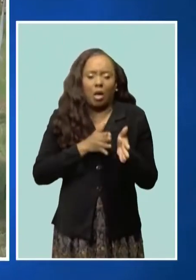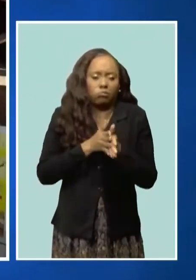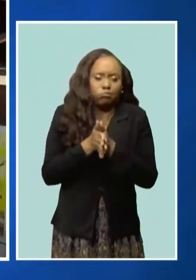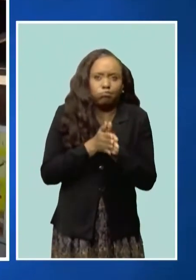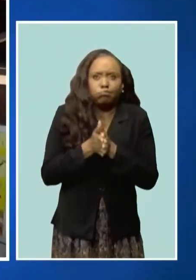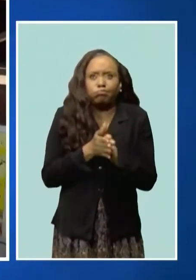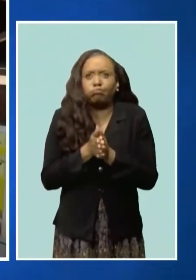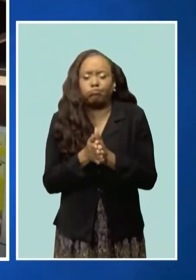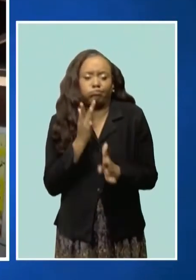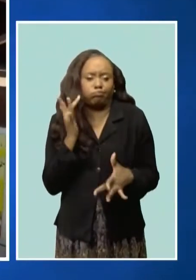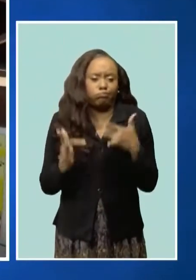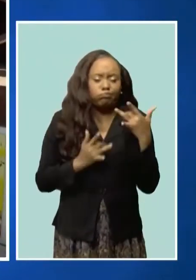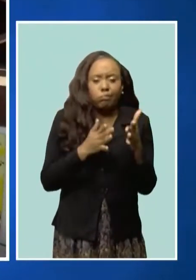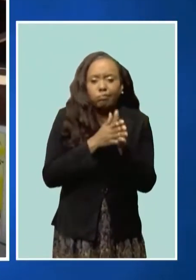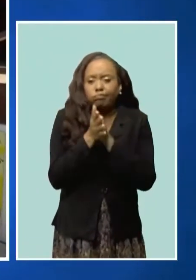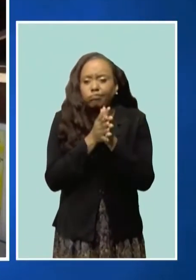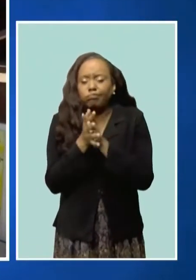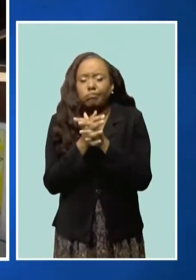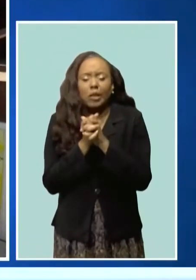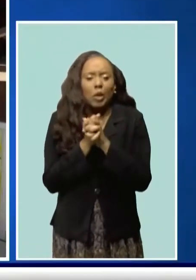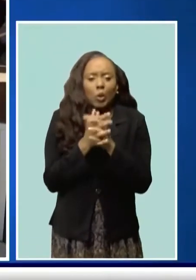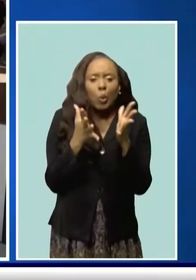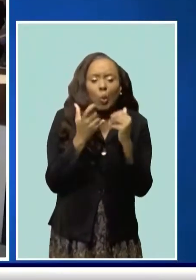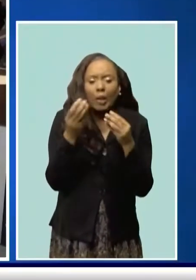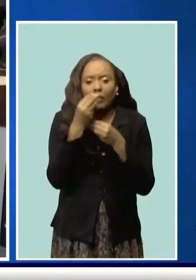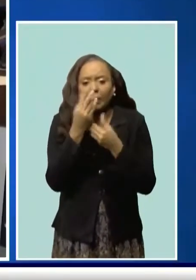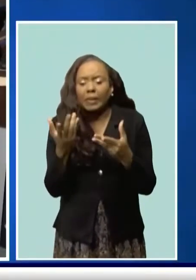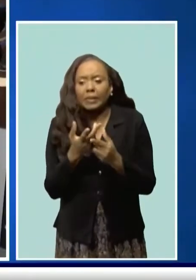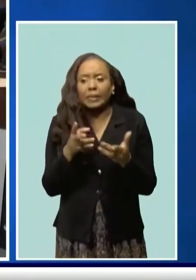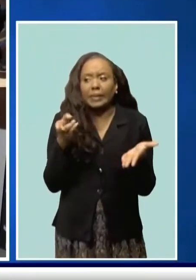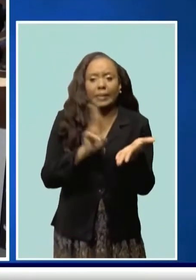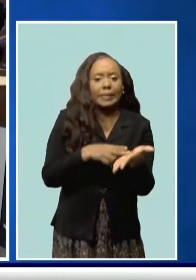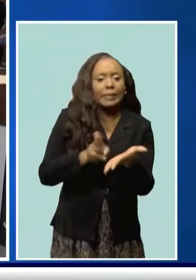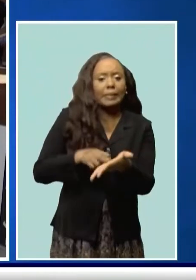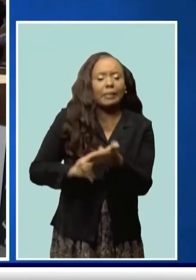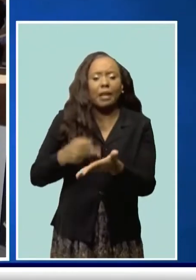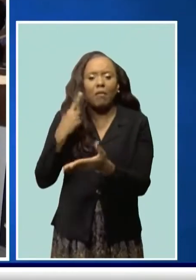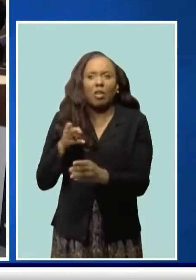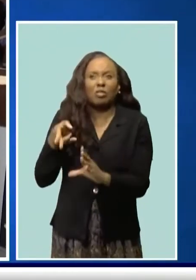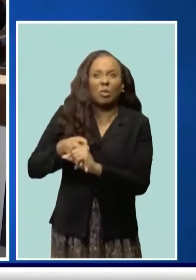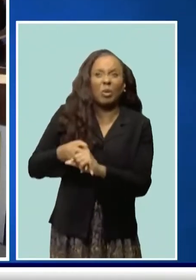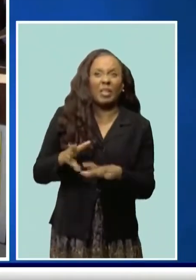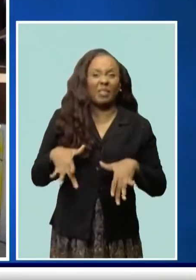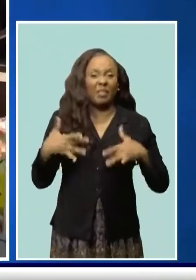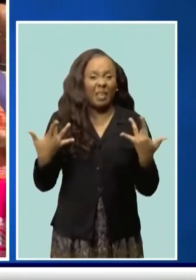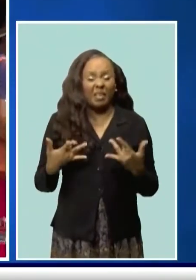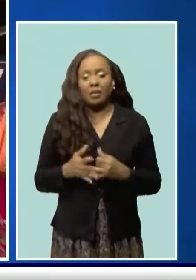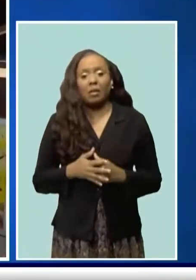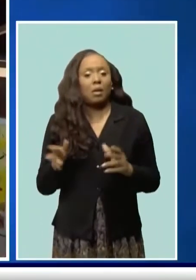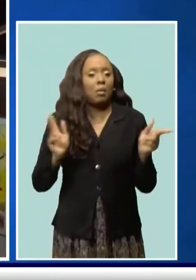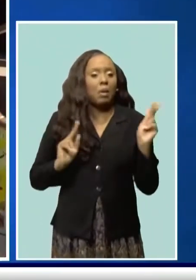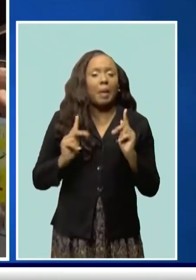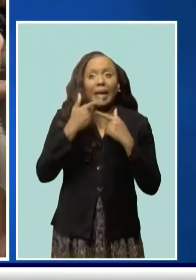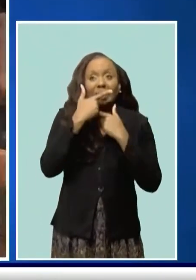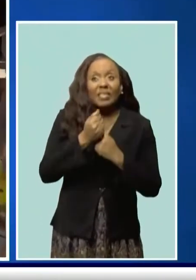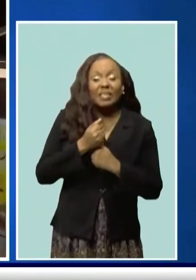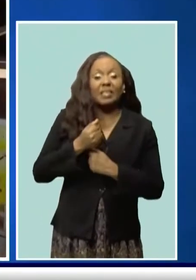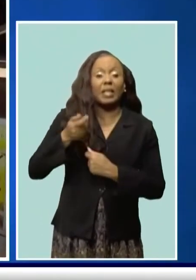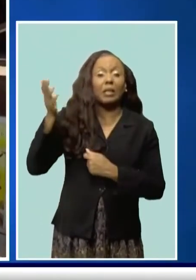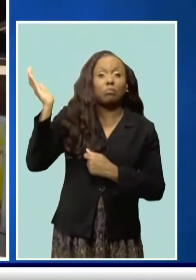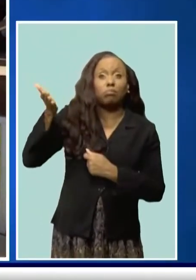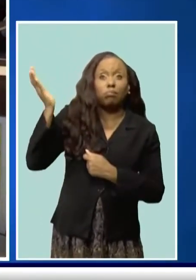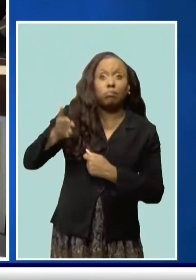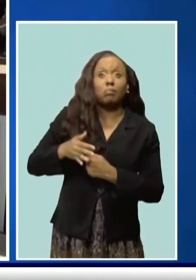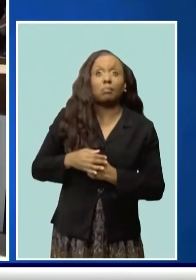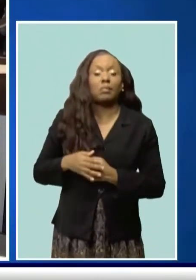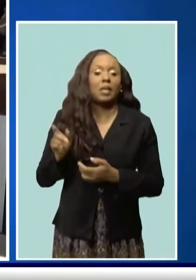People are excited, people want to get information, they're signing up for the events, even the lectures, the talks that we've been having. The one we had last